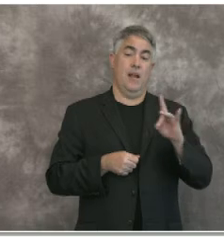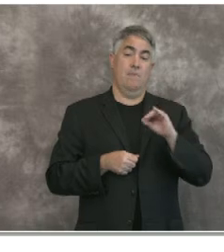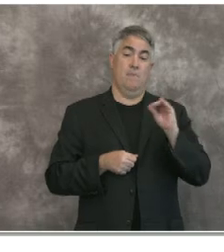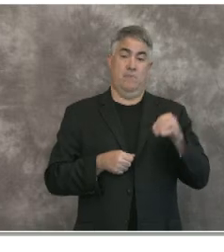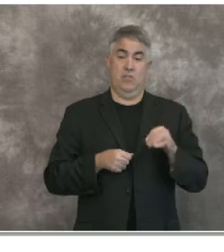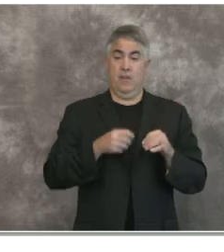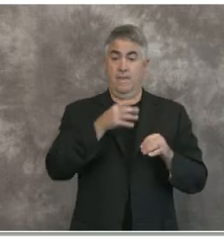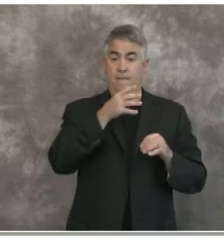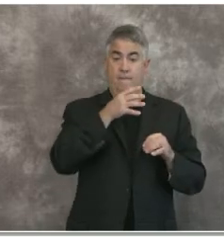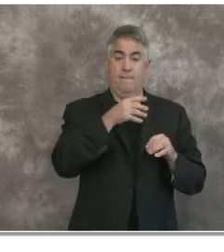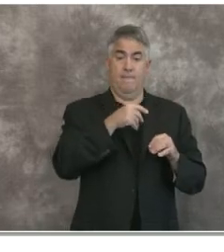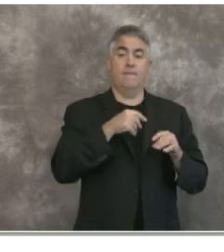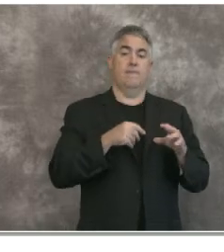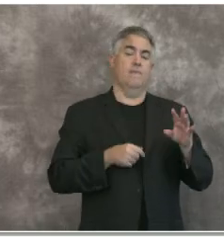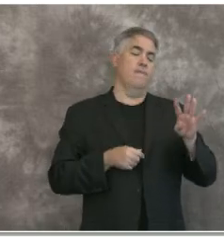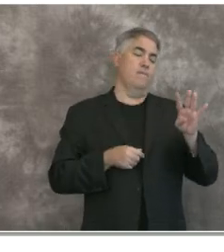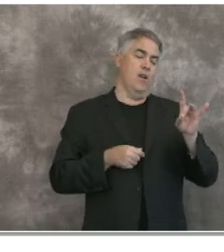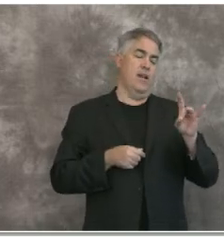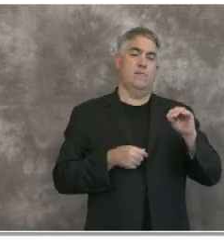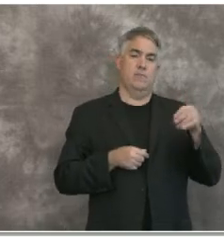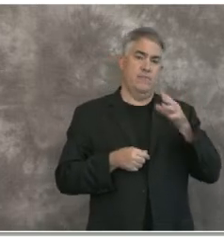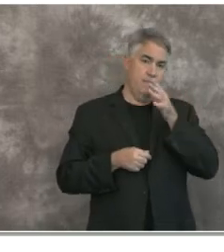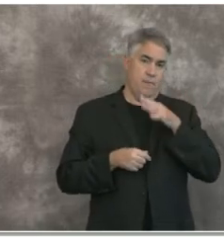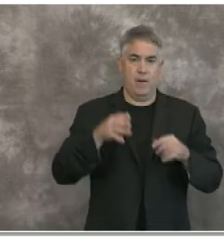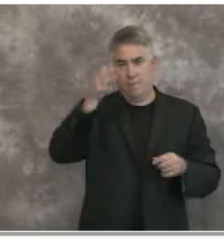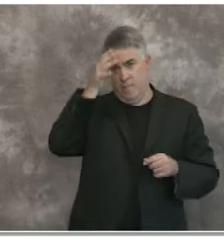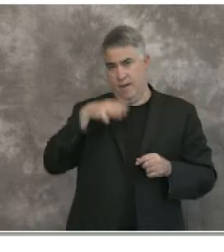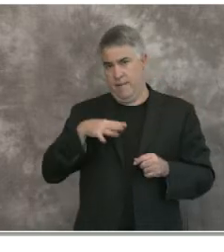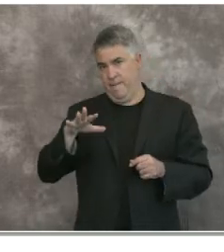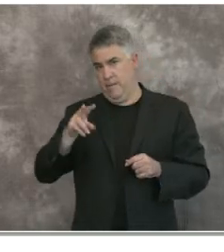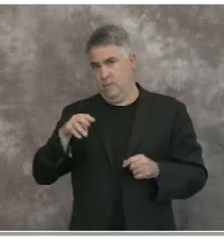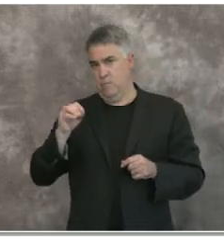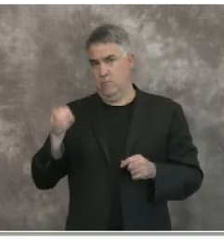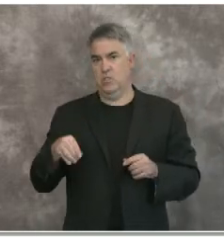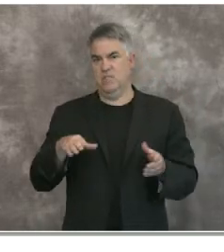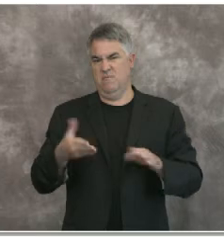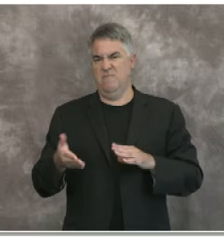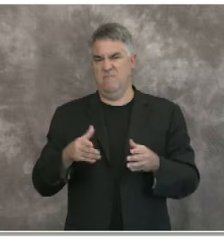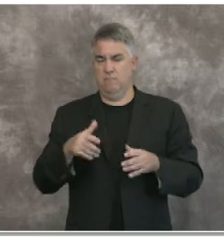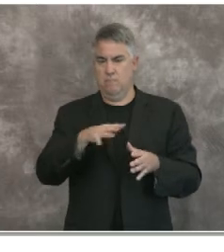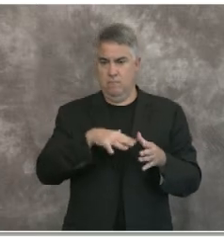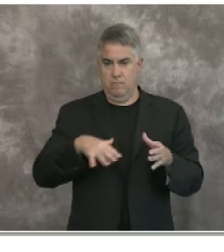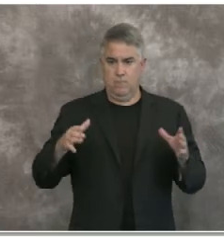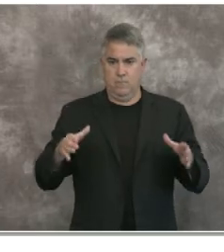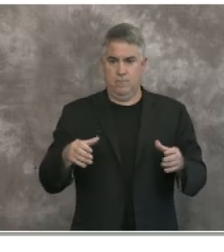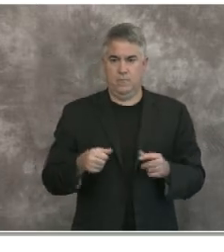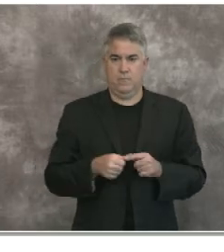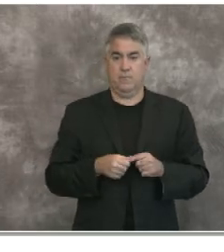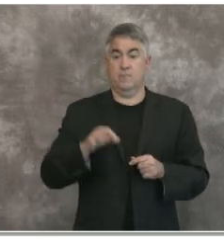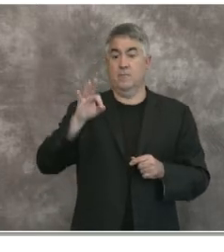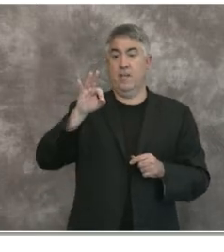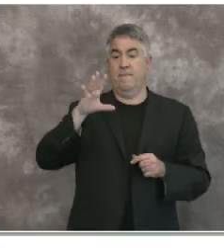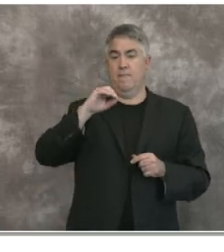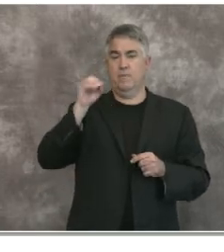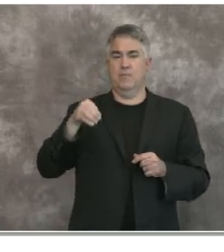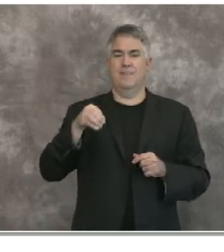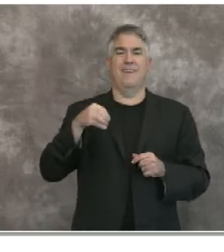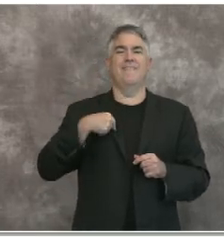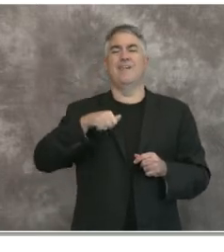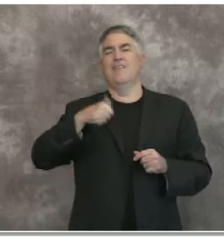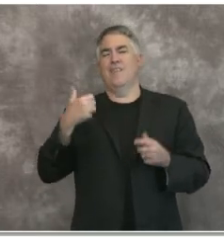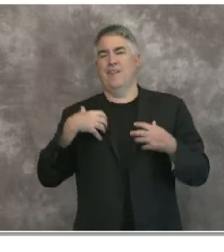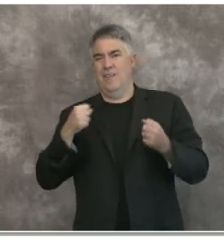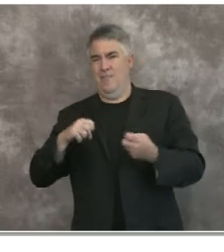had underlying medical conditions, which is 95% of the total number of deaths, and 13 had no